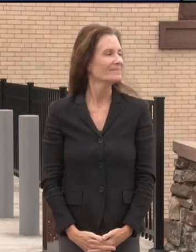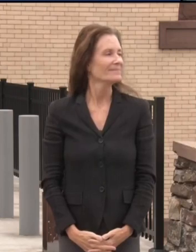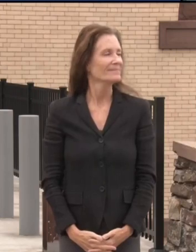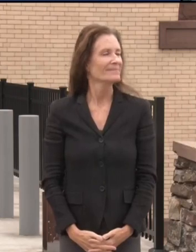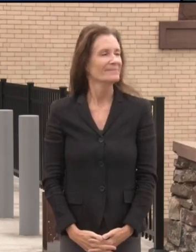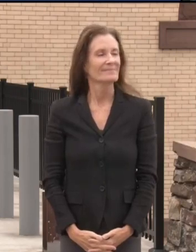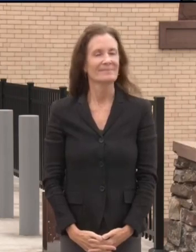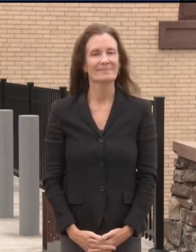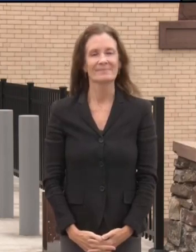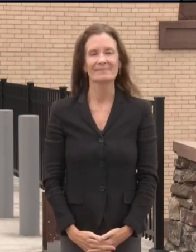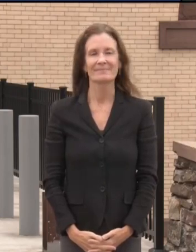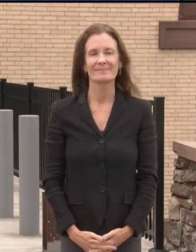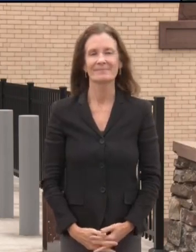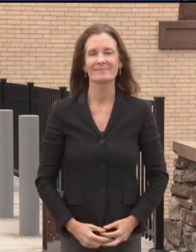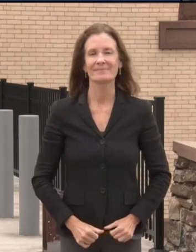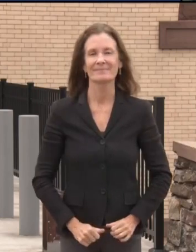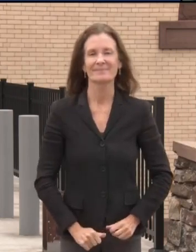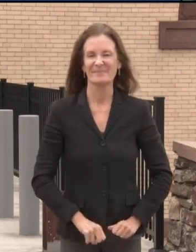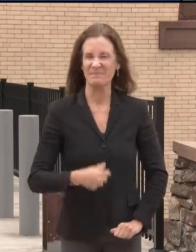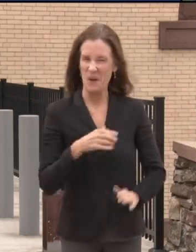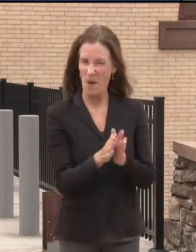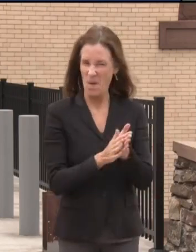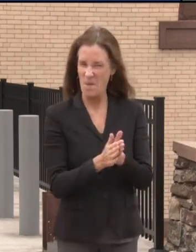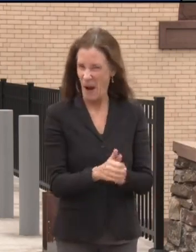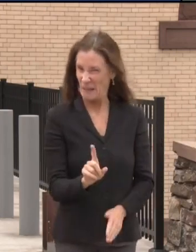Wash my hands, Governor. I'm just letting you know, all right?